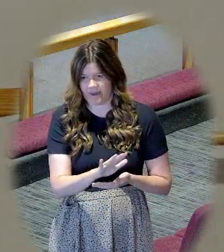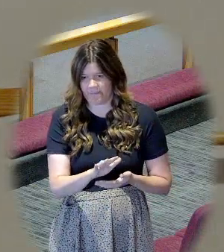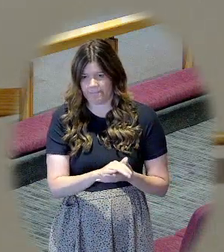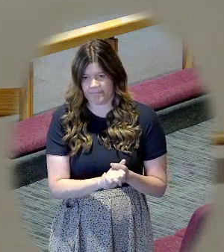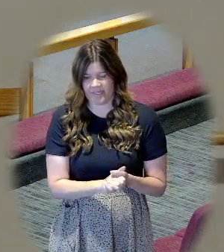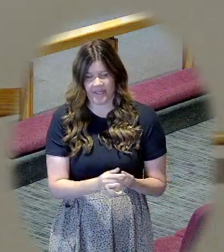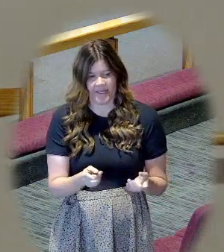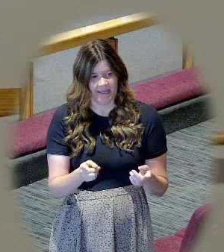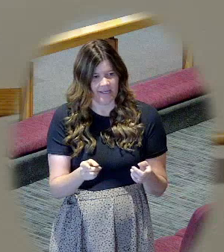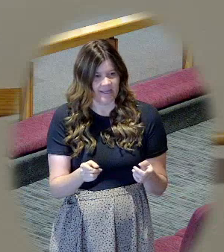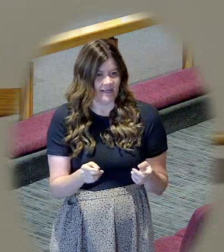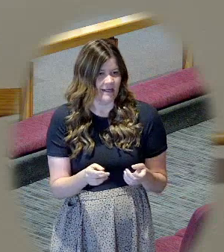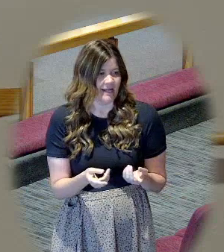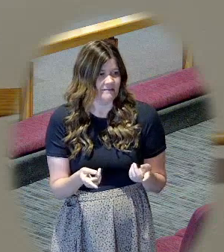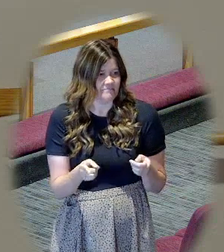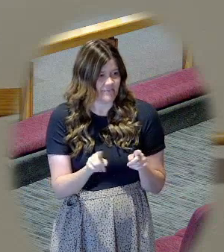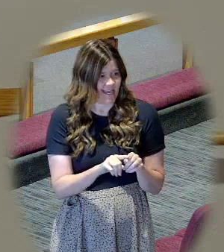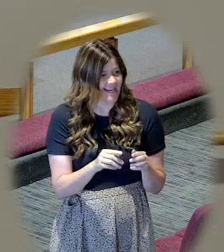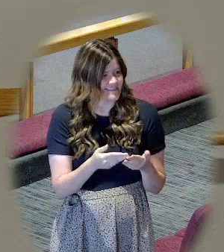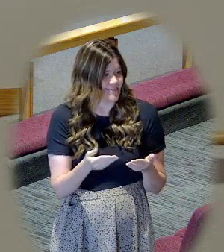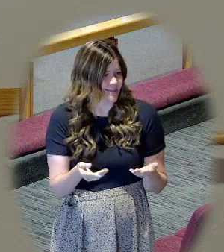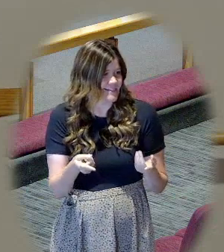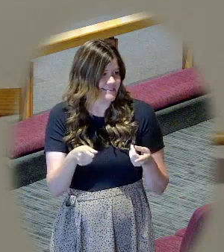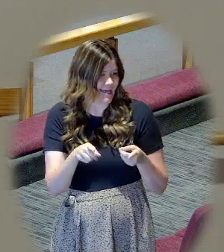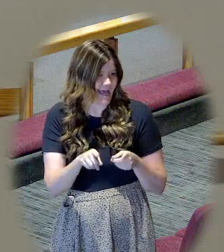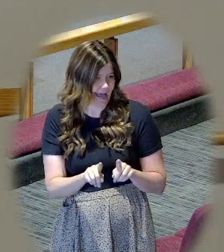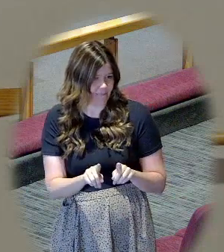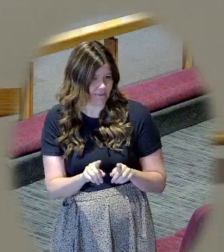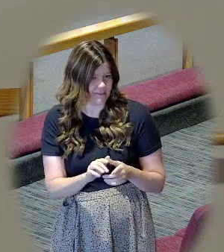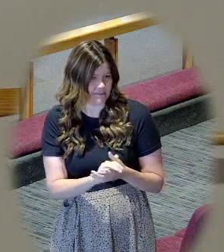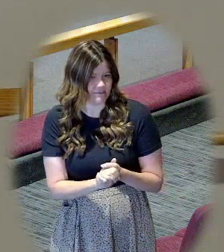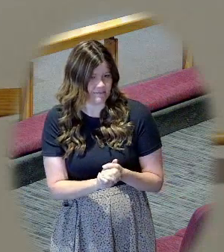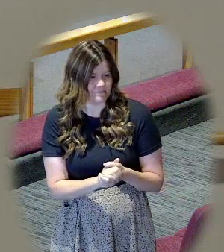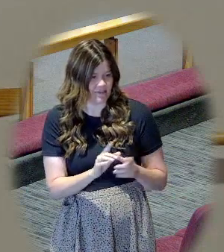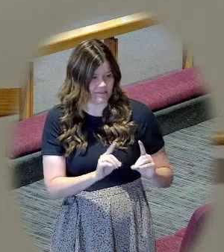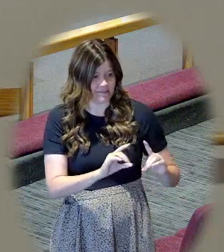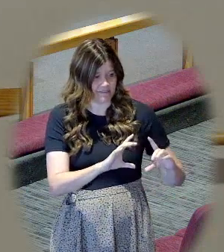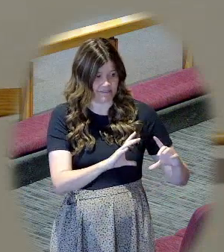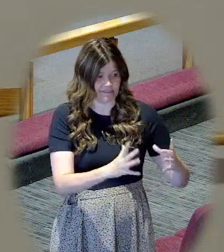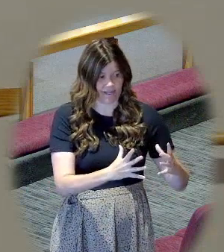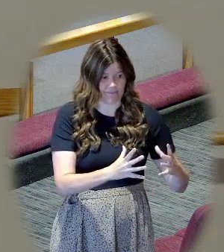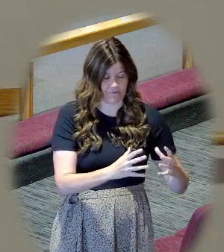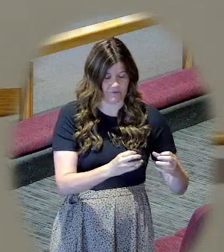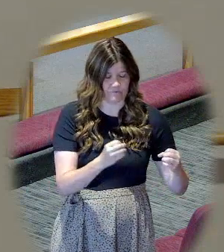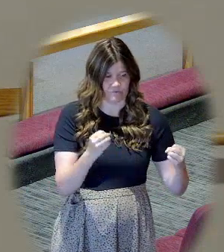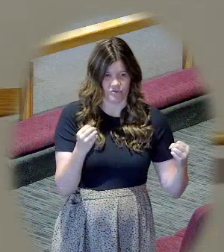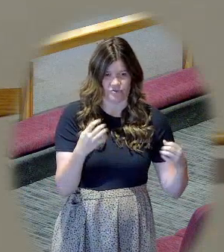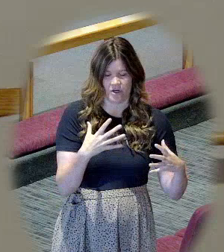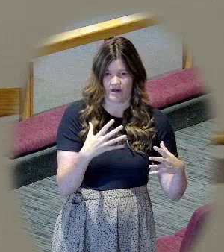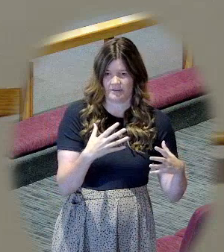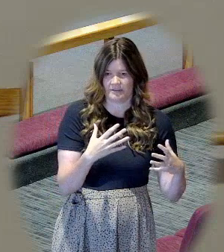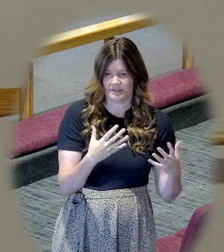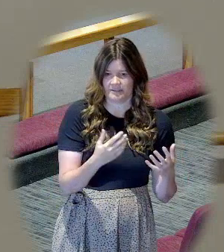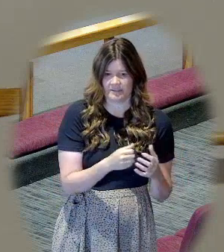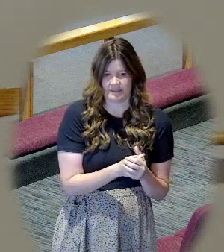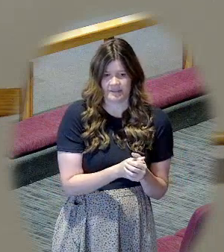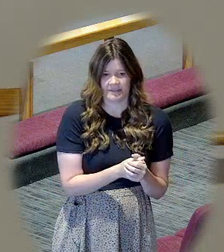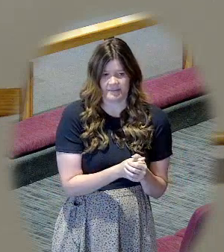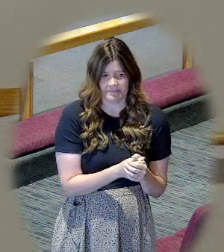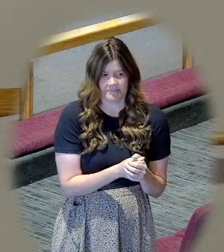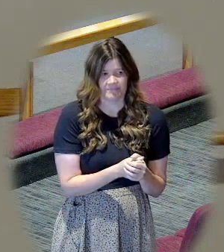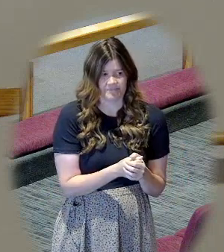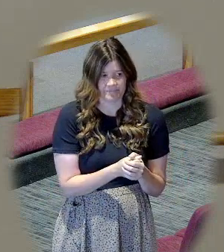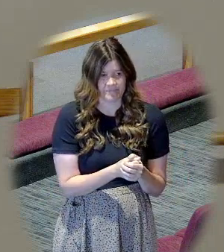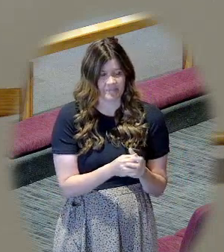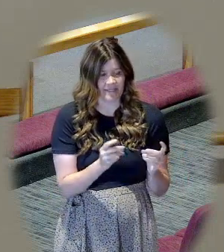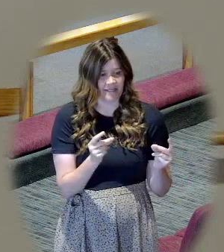As the news broke, as you could probably imagine, the disciples were quite dismayed, to say the least.